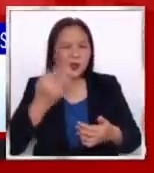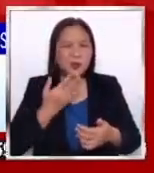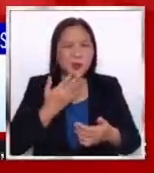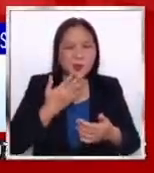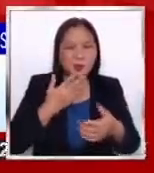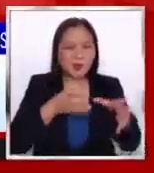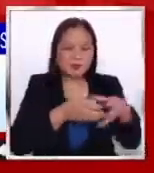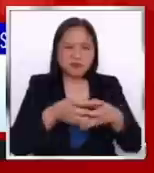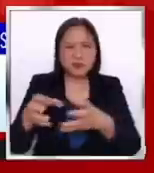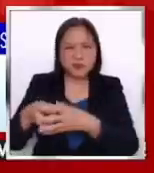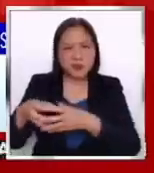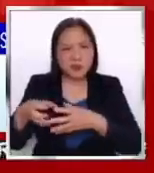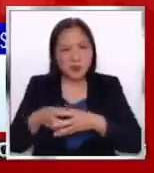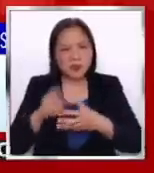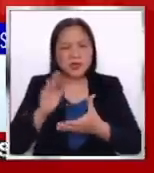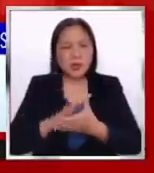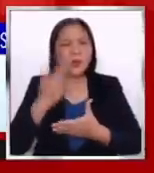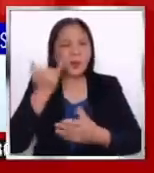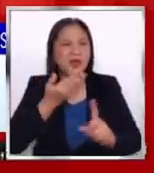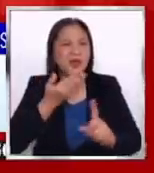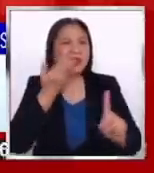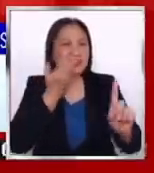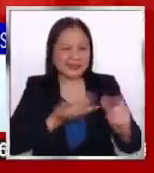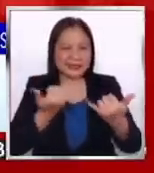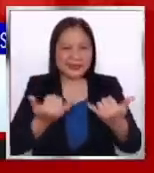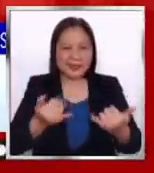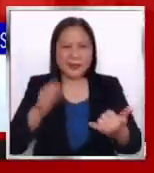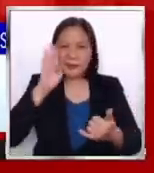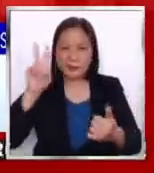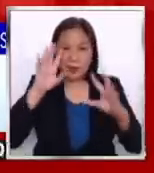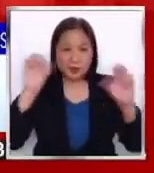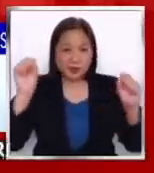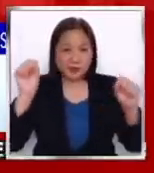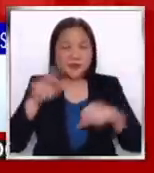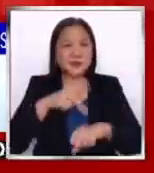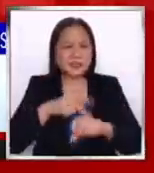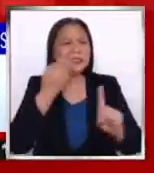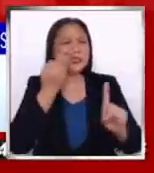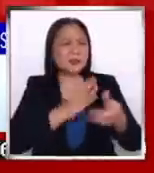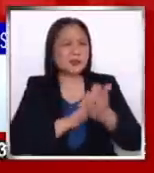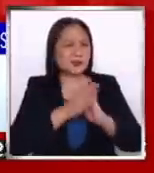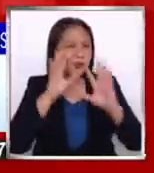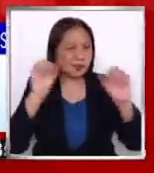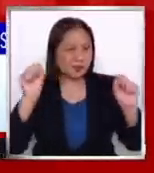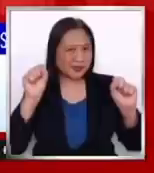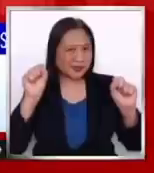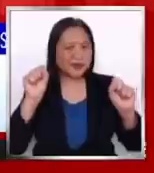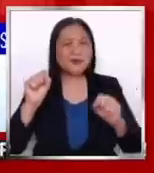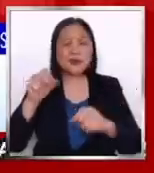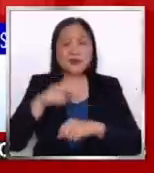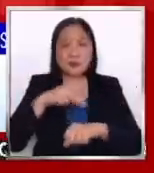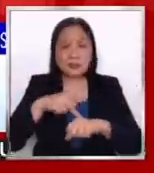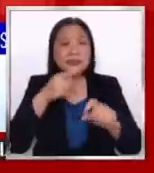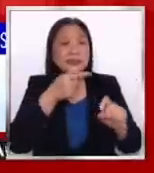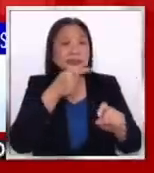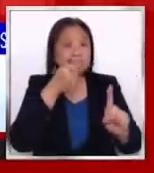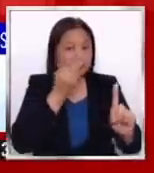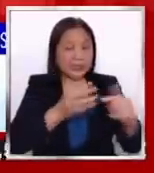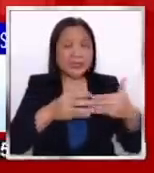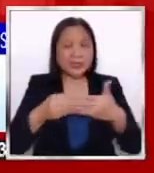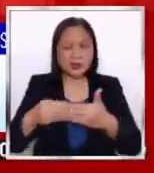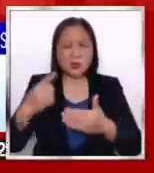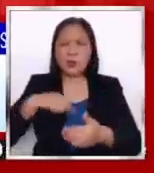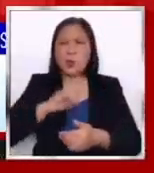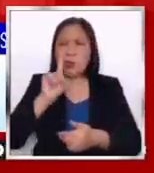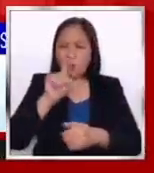now the president of the country. He will be the president of the country. He will be the leader. And we only have one nation, we only have one country, and